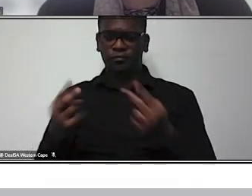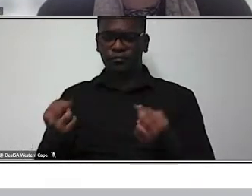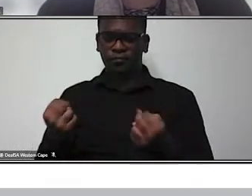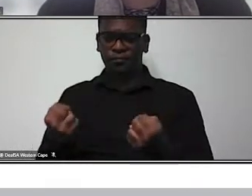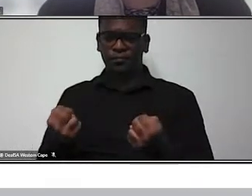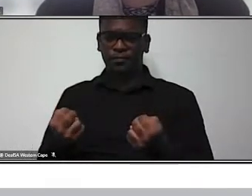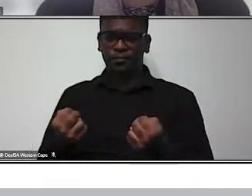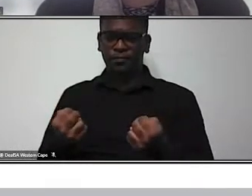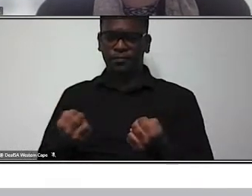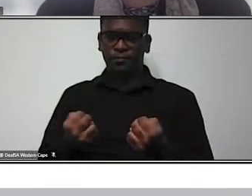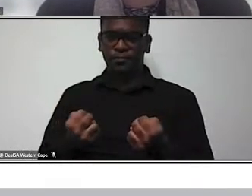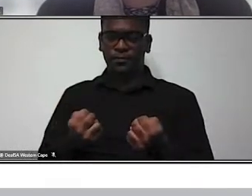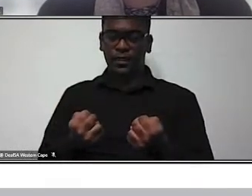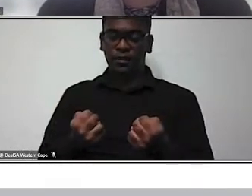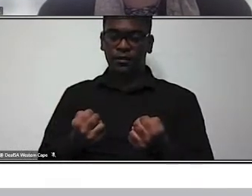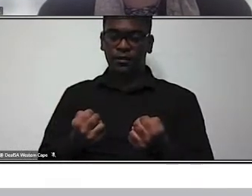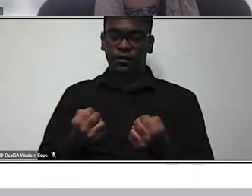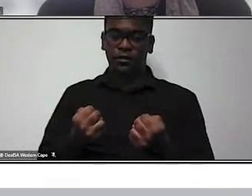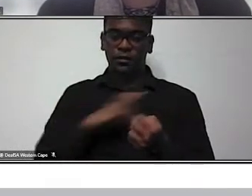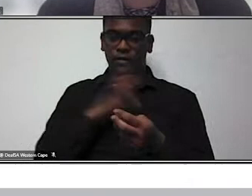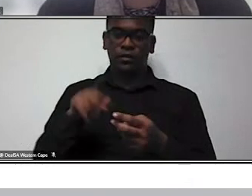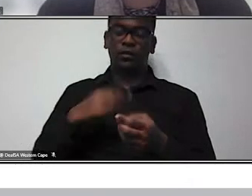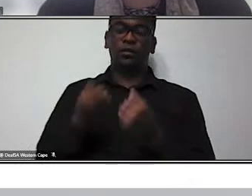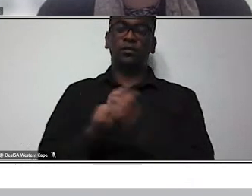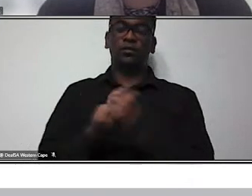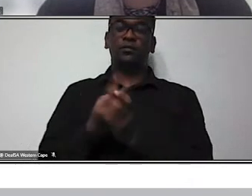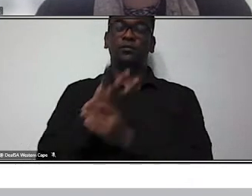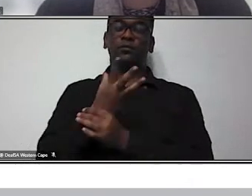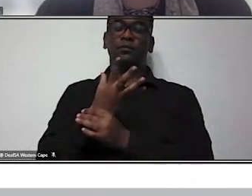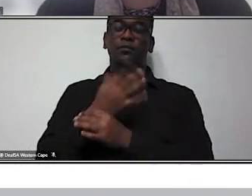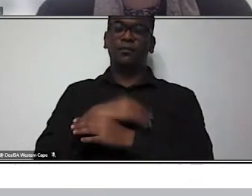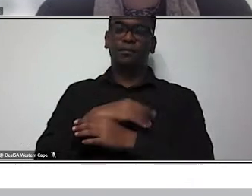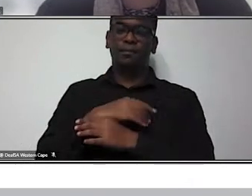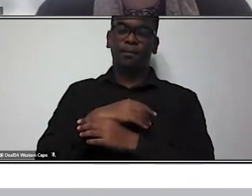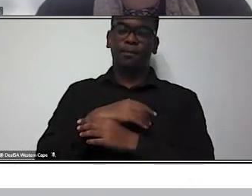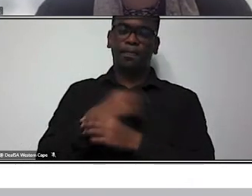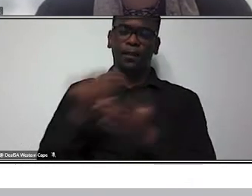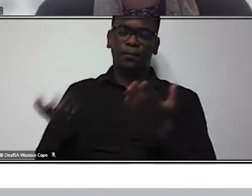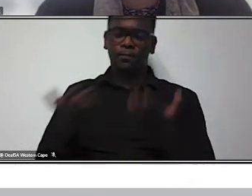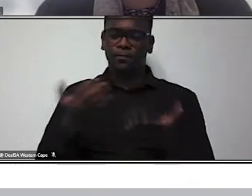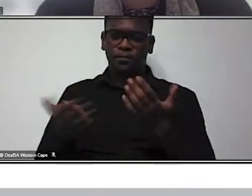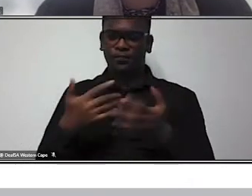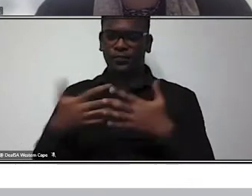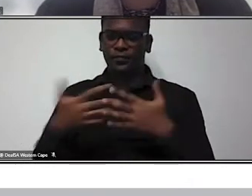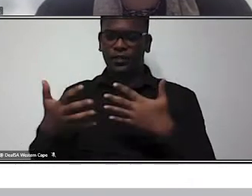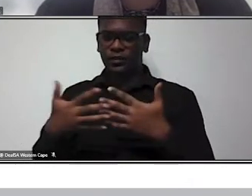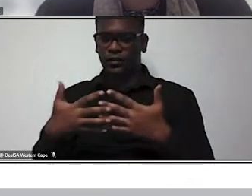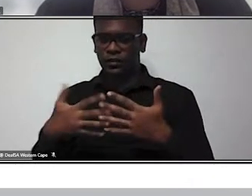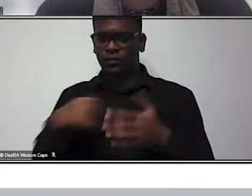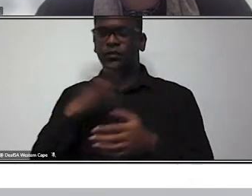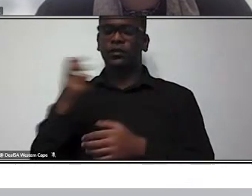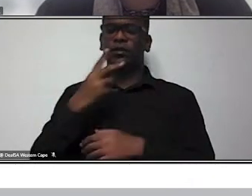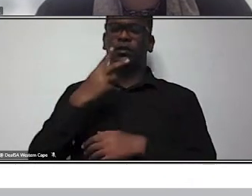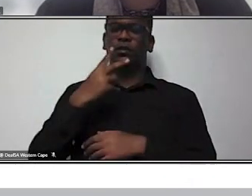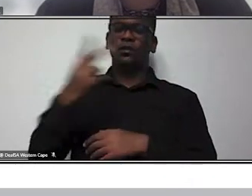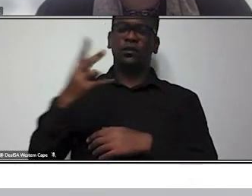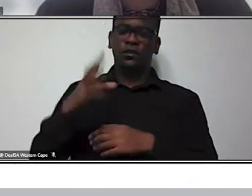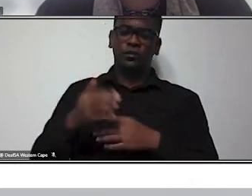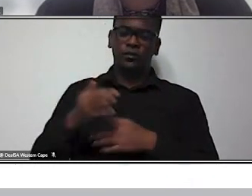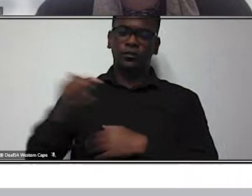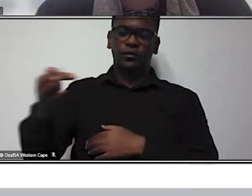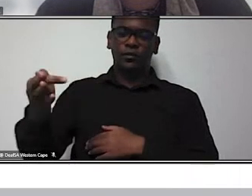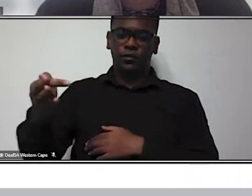that sharp growth is perhaps something which one could see going forward, being